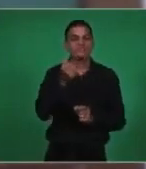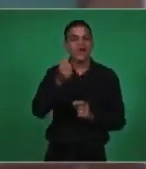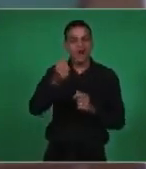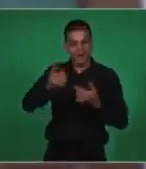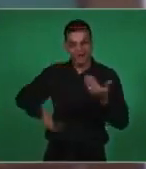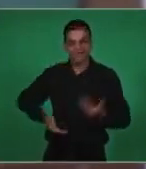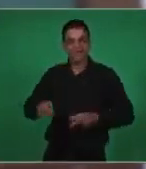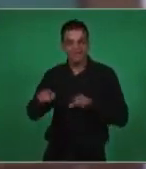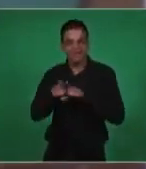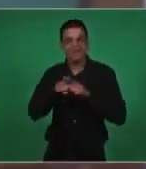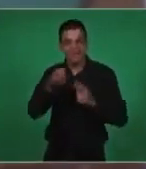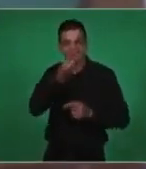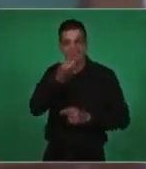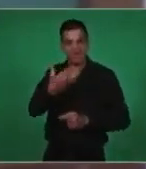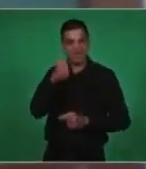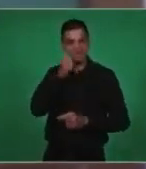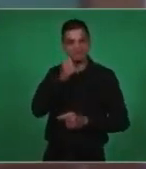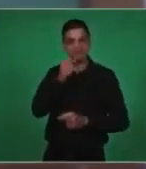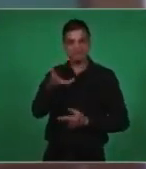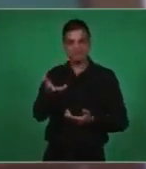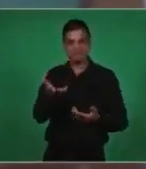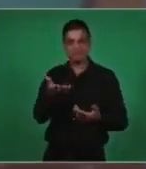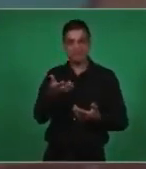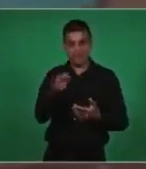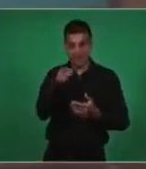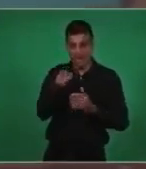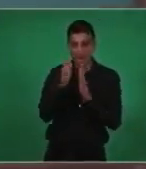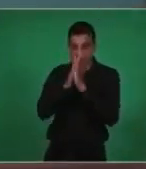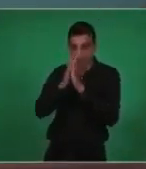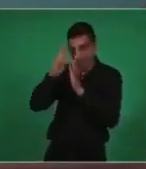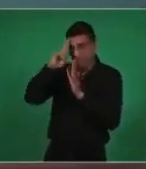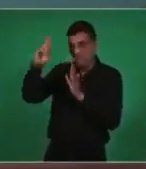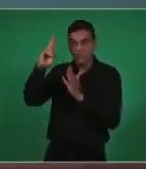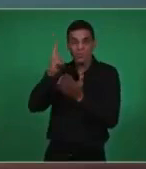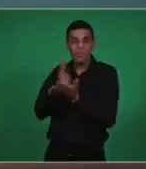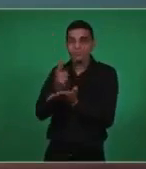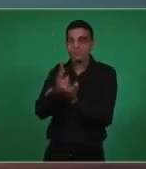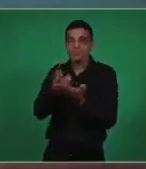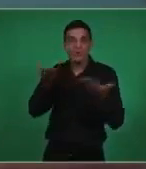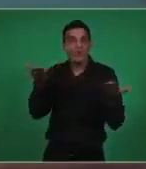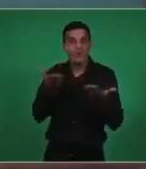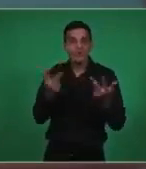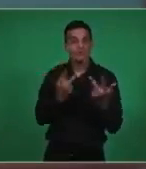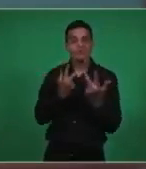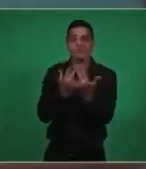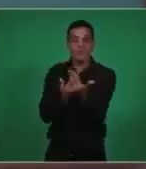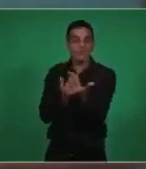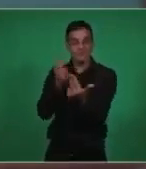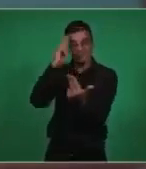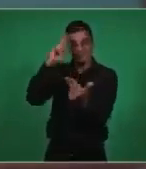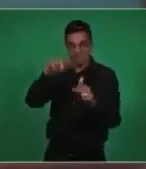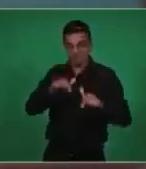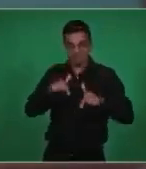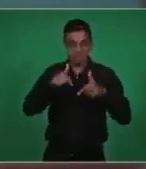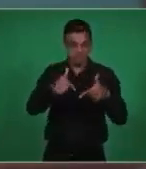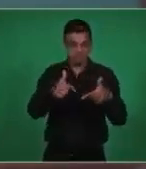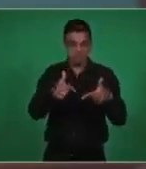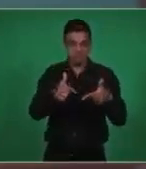the sister also got sick, but she got better as well. God is a God of wonders. Same miracles that happened in the past happens